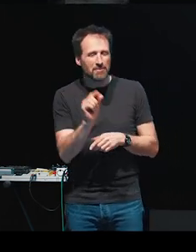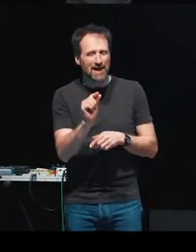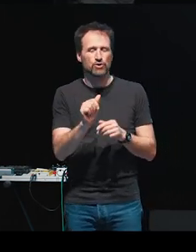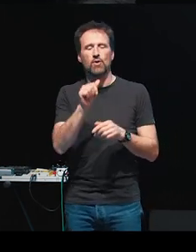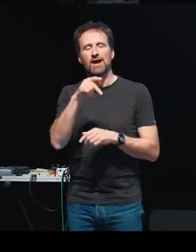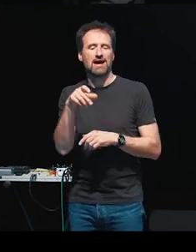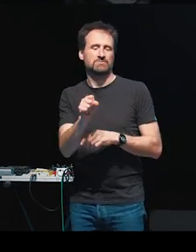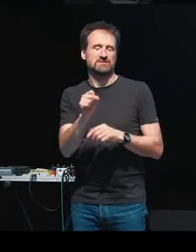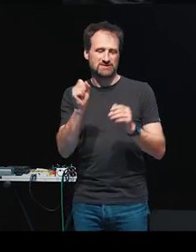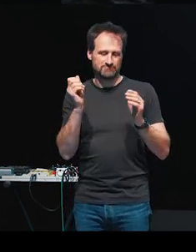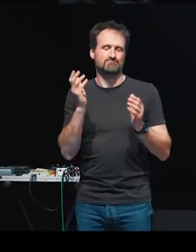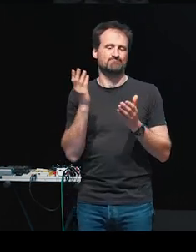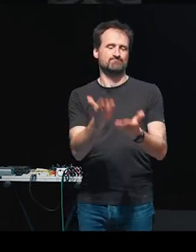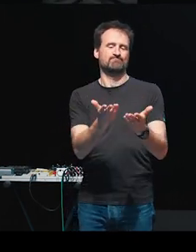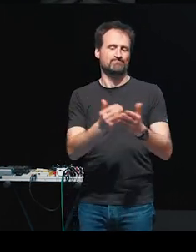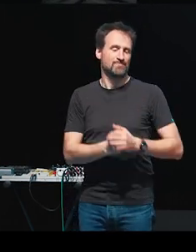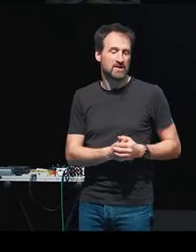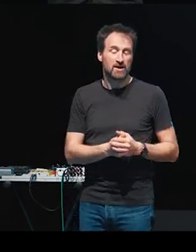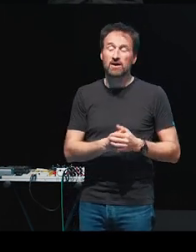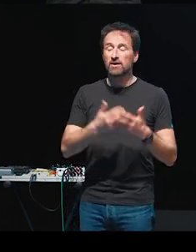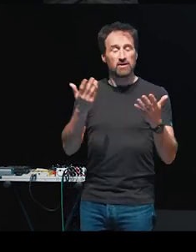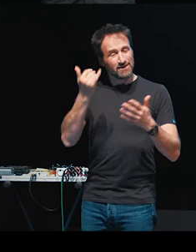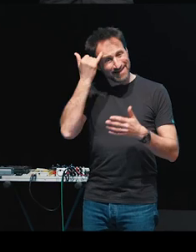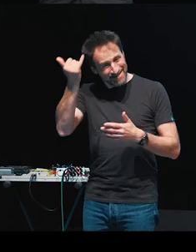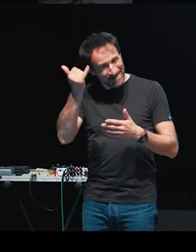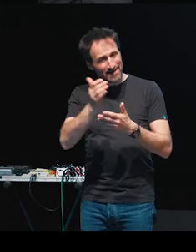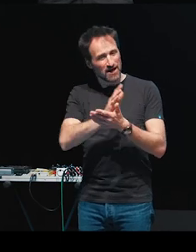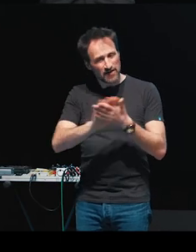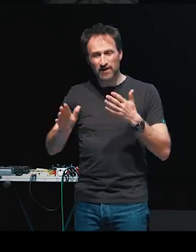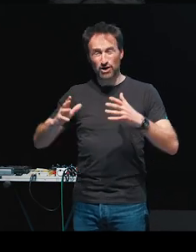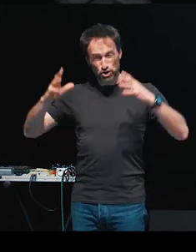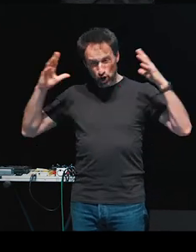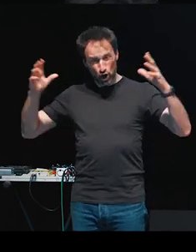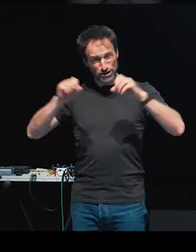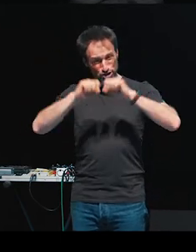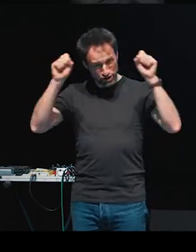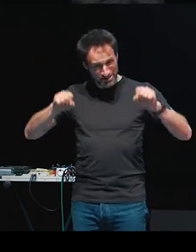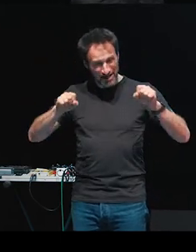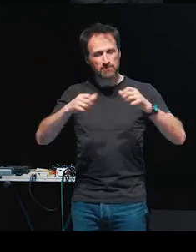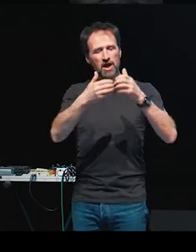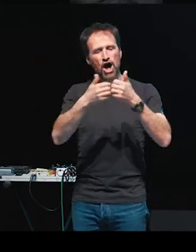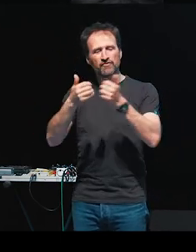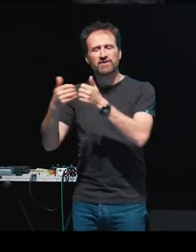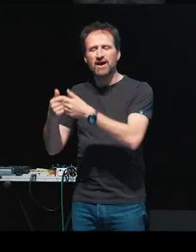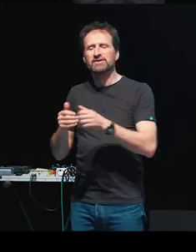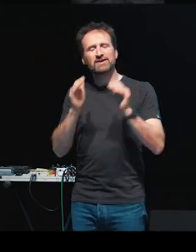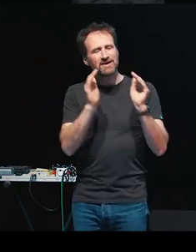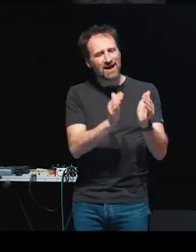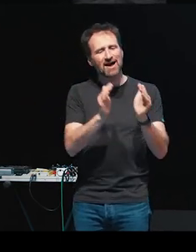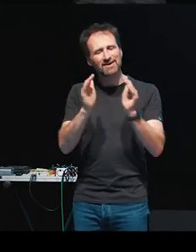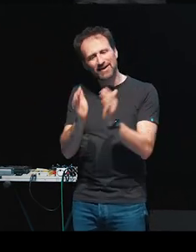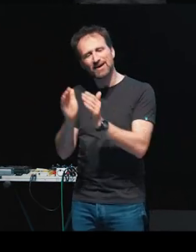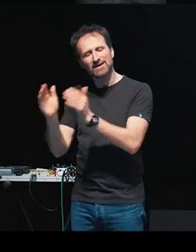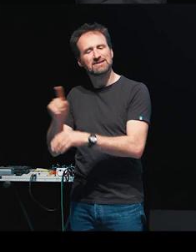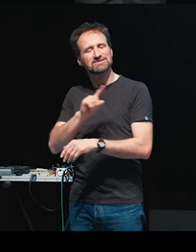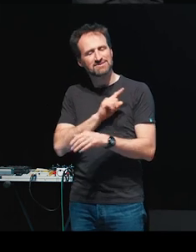in. This idea is to just subdivide a big system into tiny, autarkic, self-contained